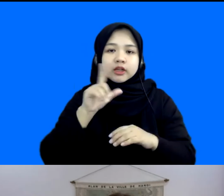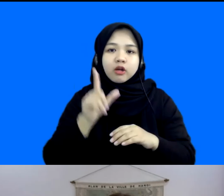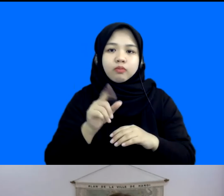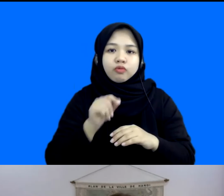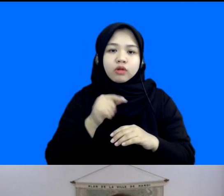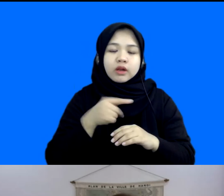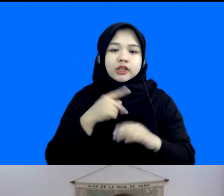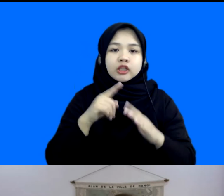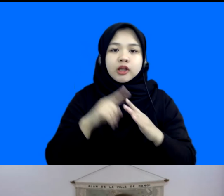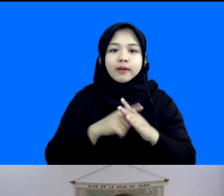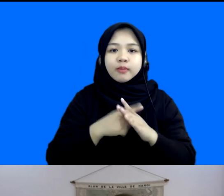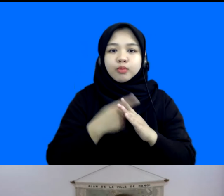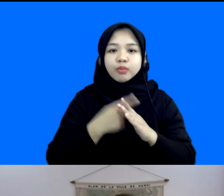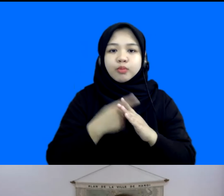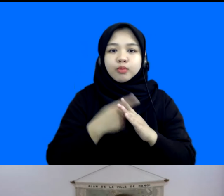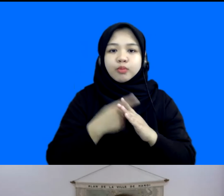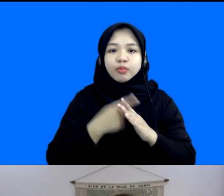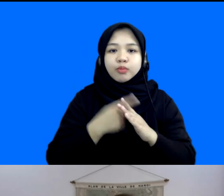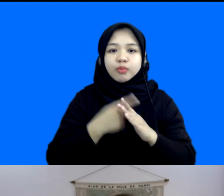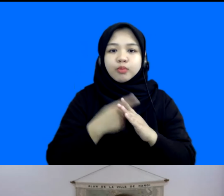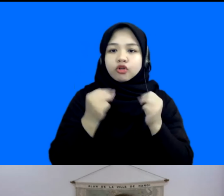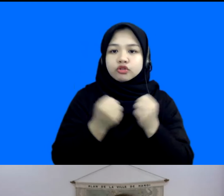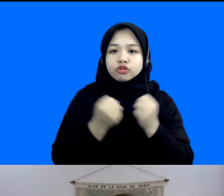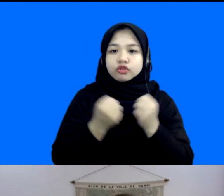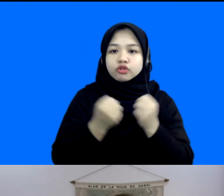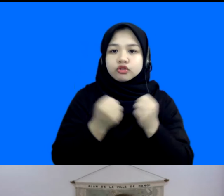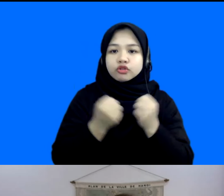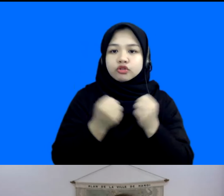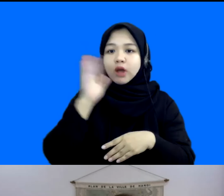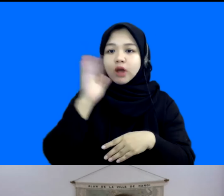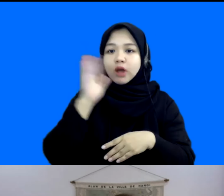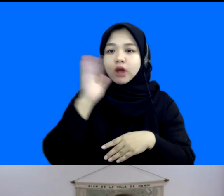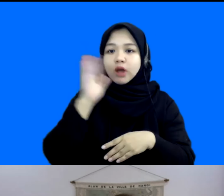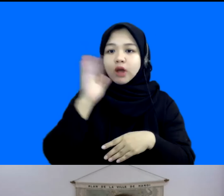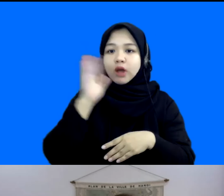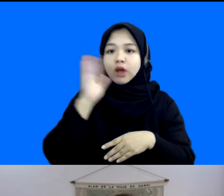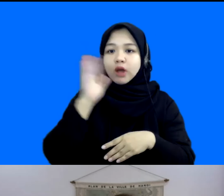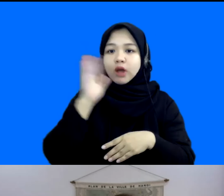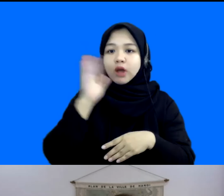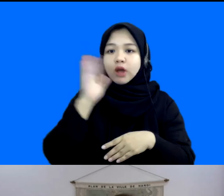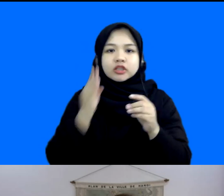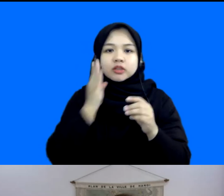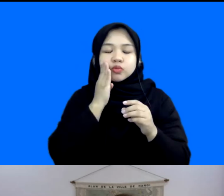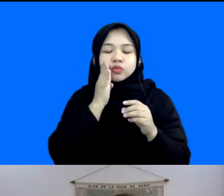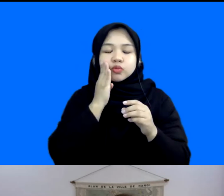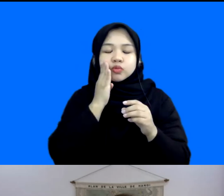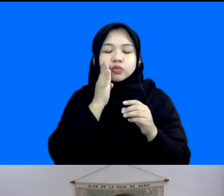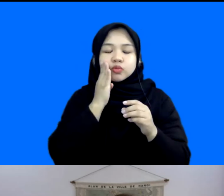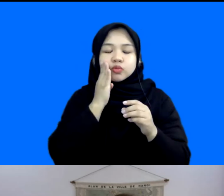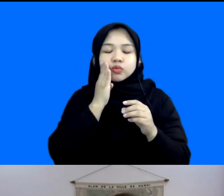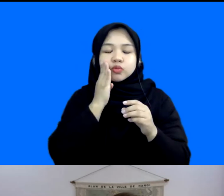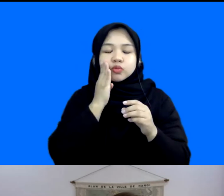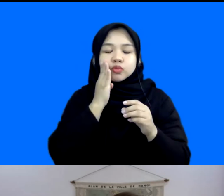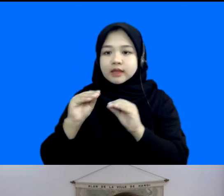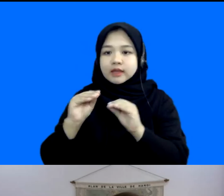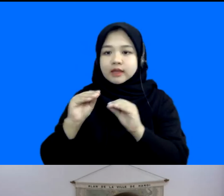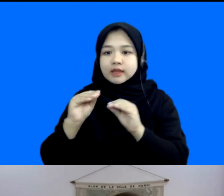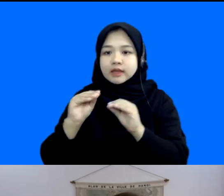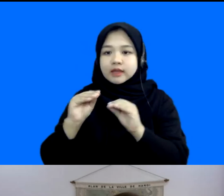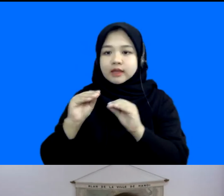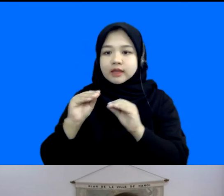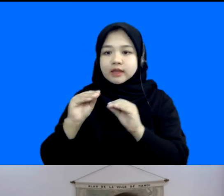of workshops where we work with the youth to teach them about empathy for persons with disabilities,